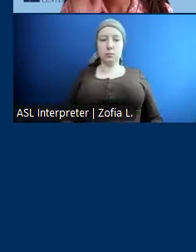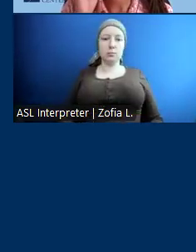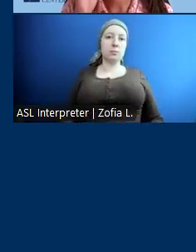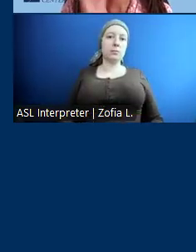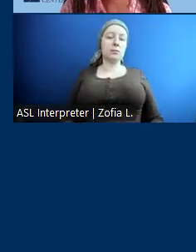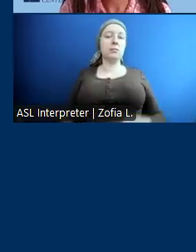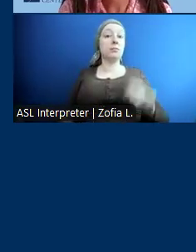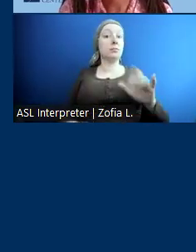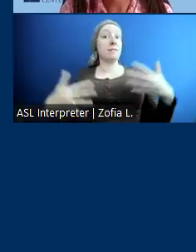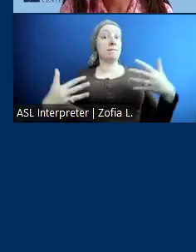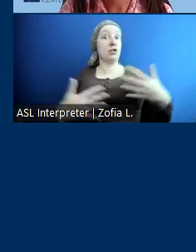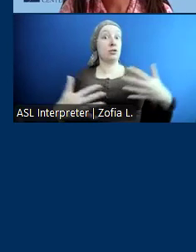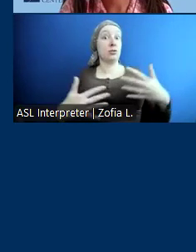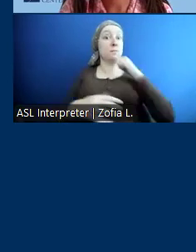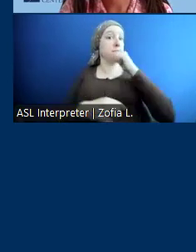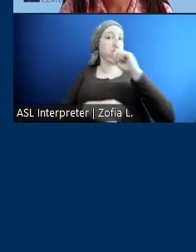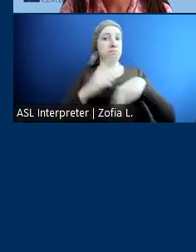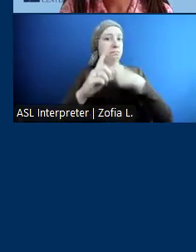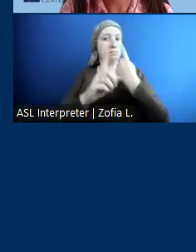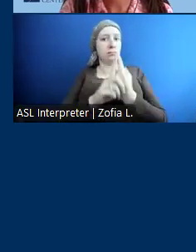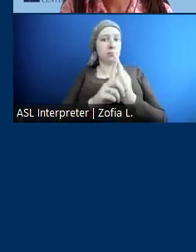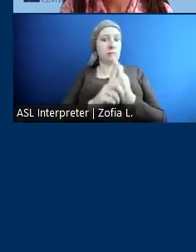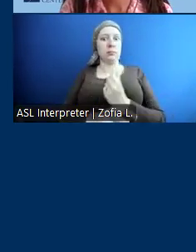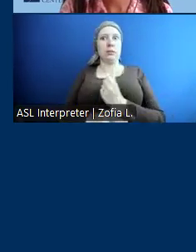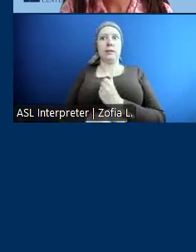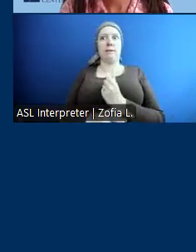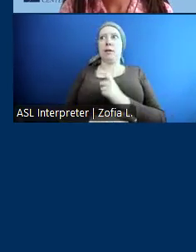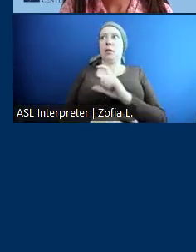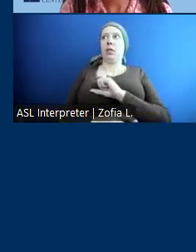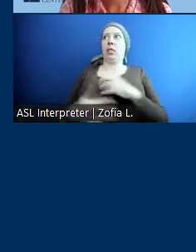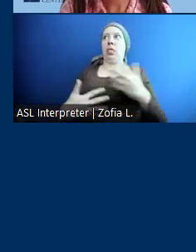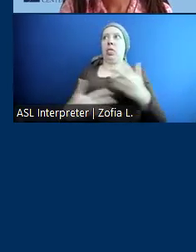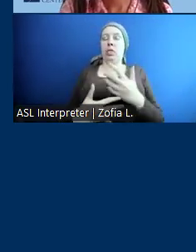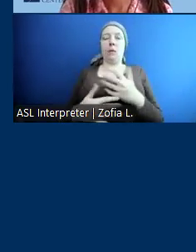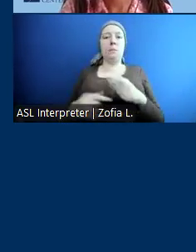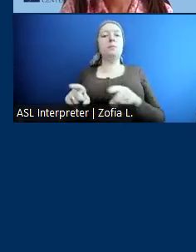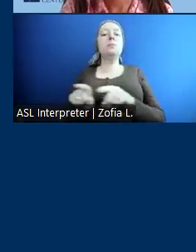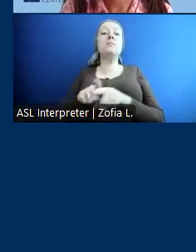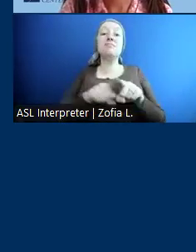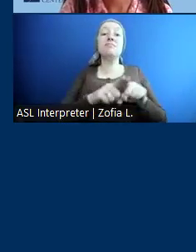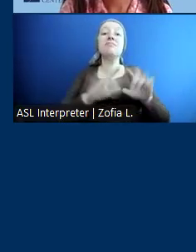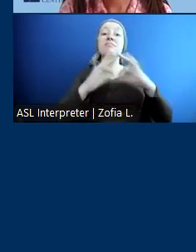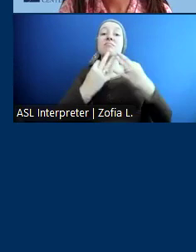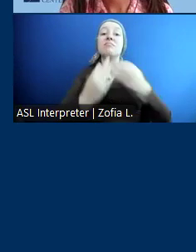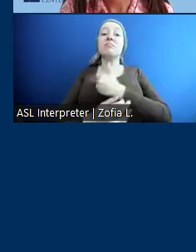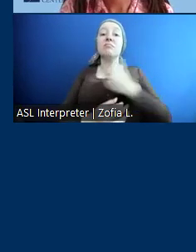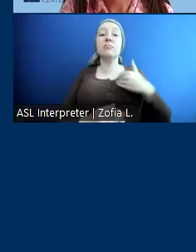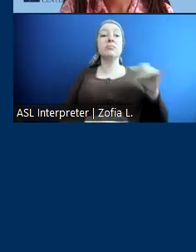This fear is not just limited to themselves, but also to their families as